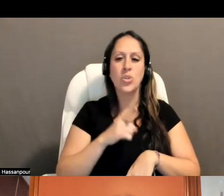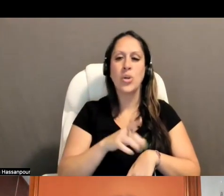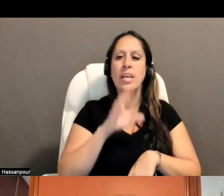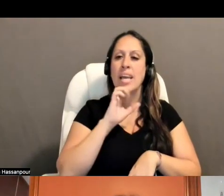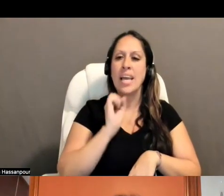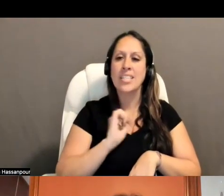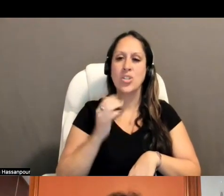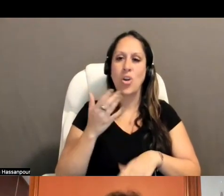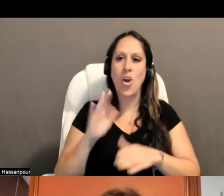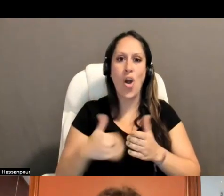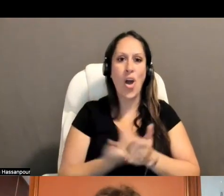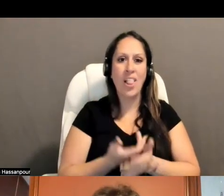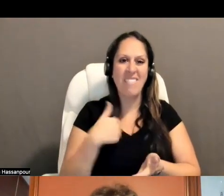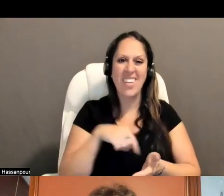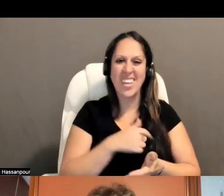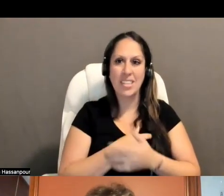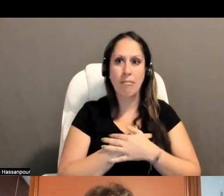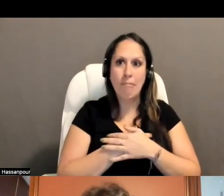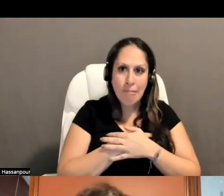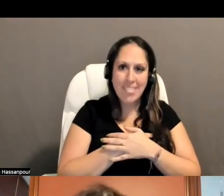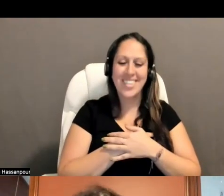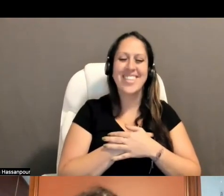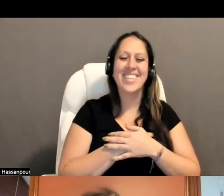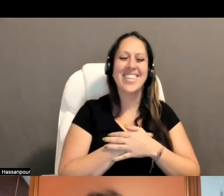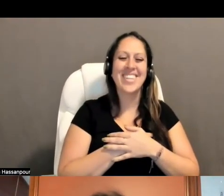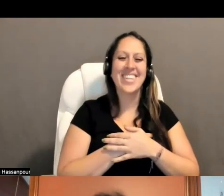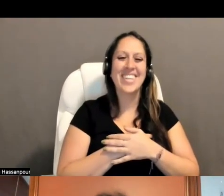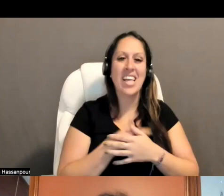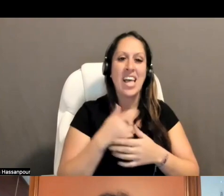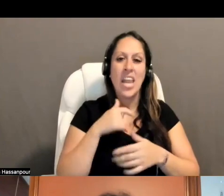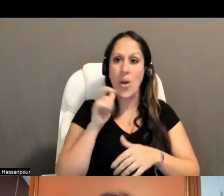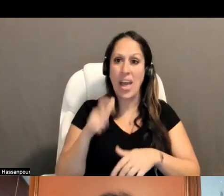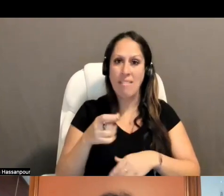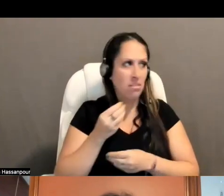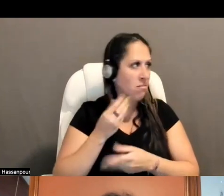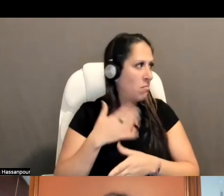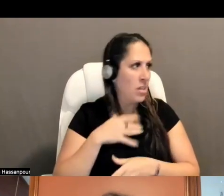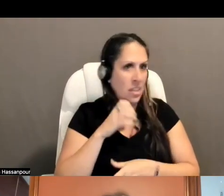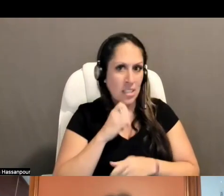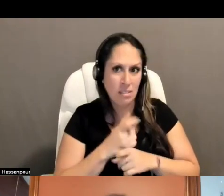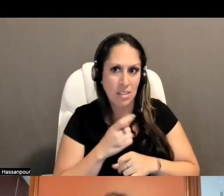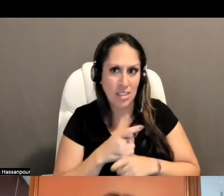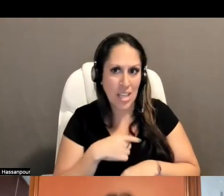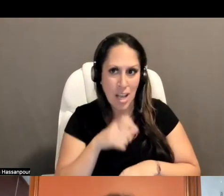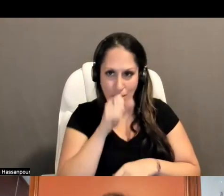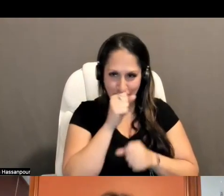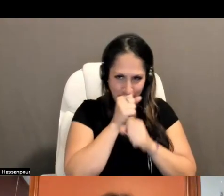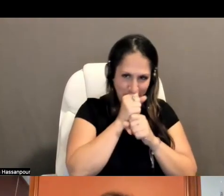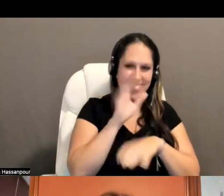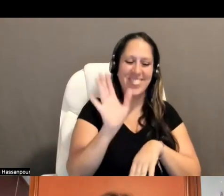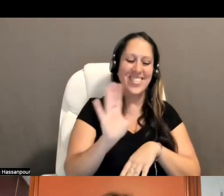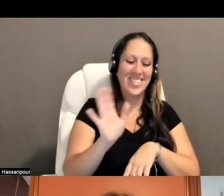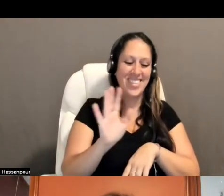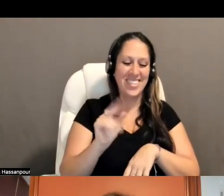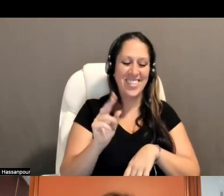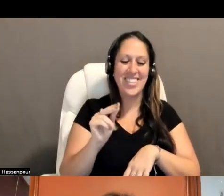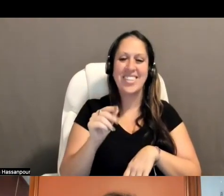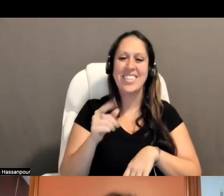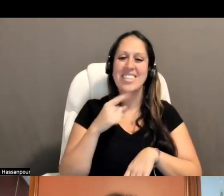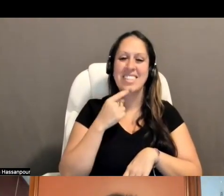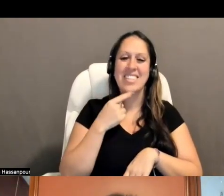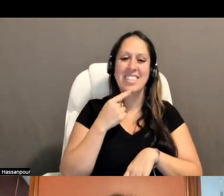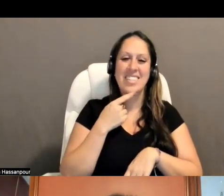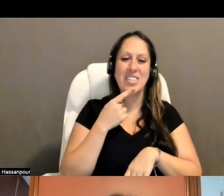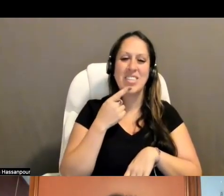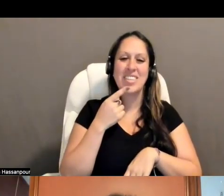of us. Oh, yeah. don't have to reveal my age on this, right? No. I just said